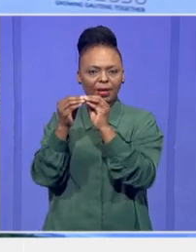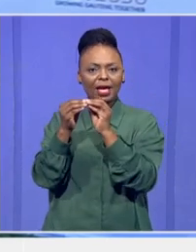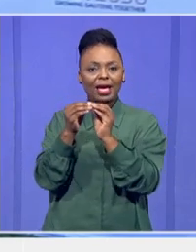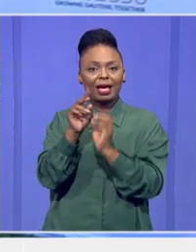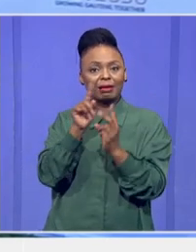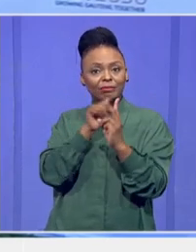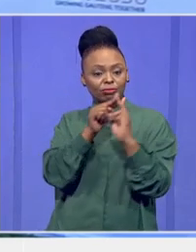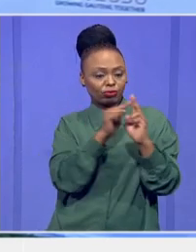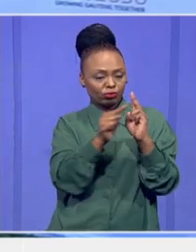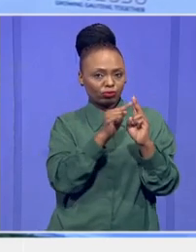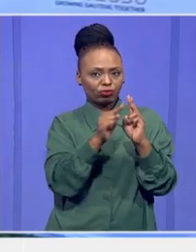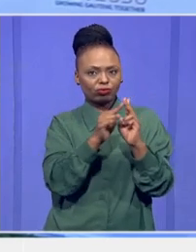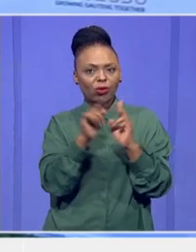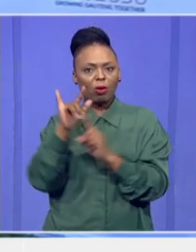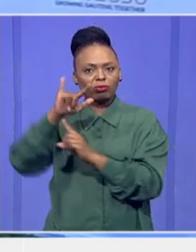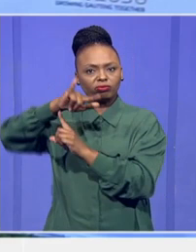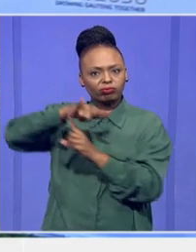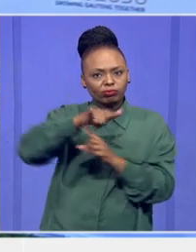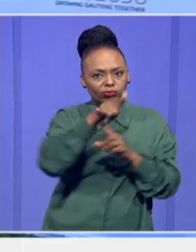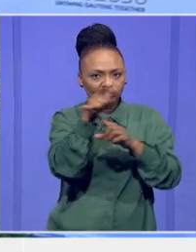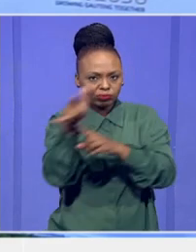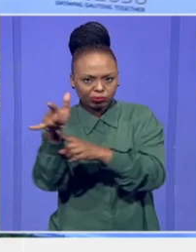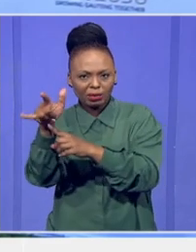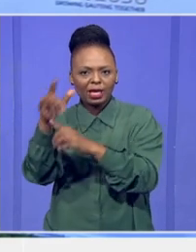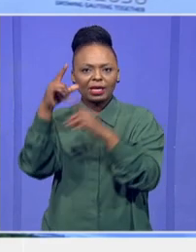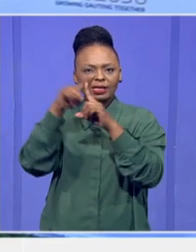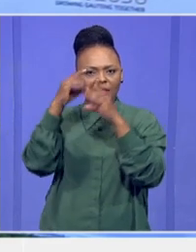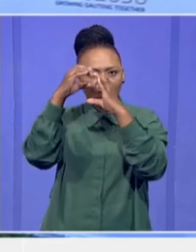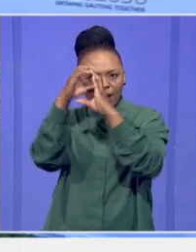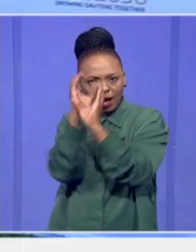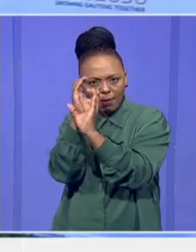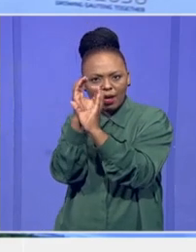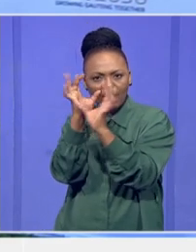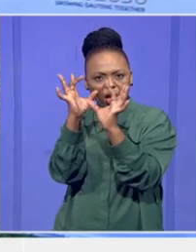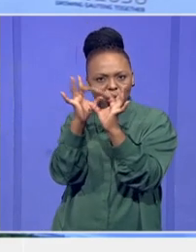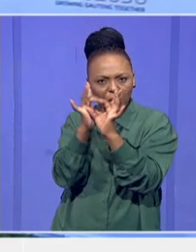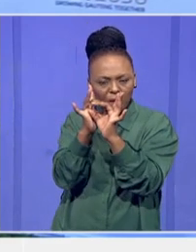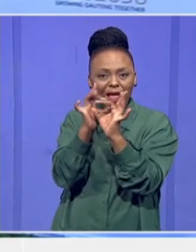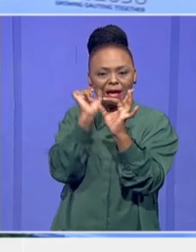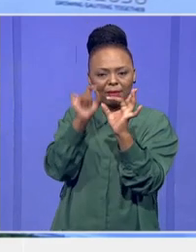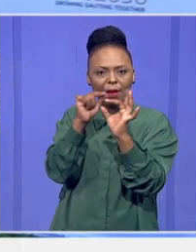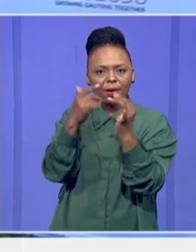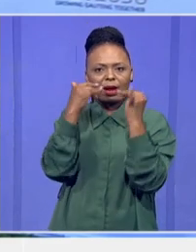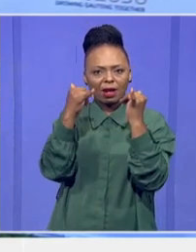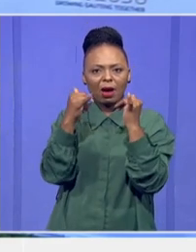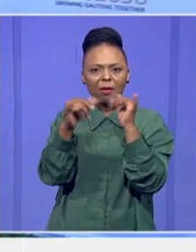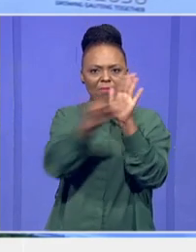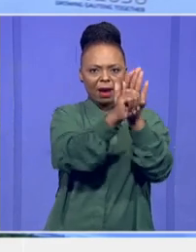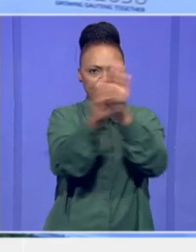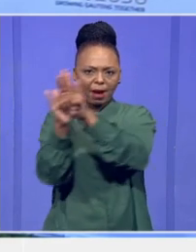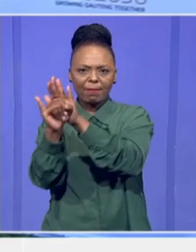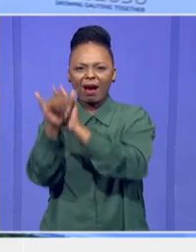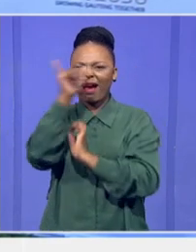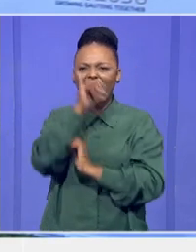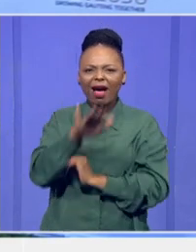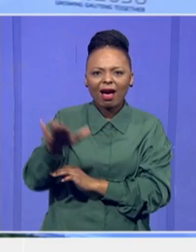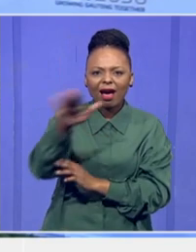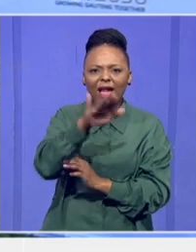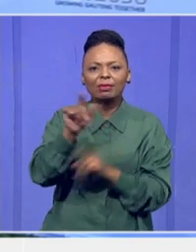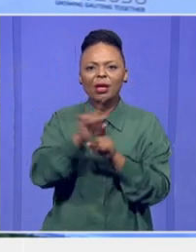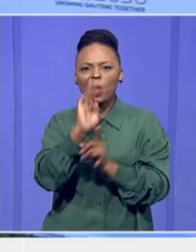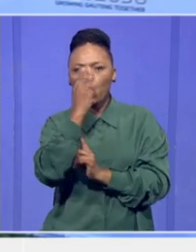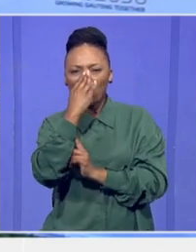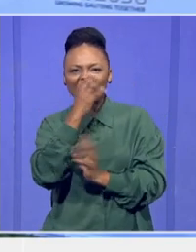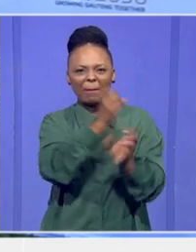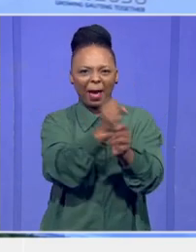assist with regards to catching criminals, particularly in those densely populated spaces. We've also heard